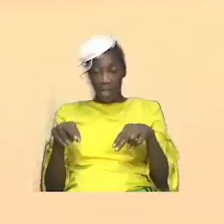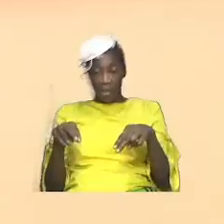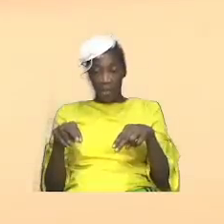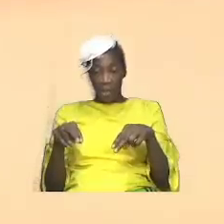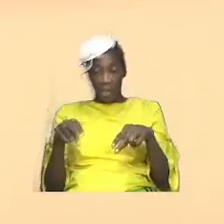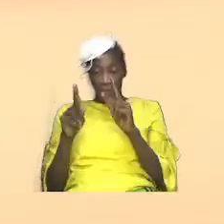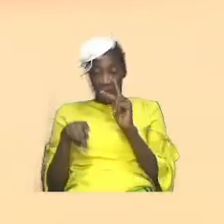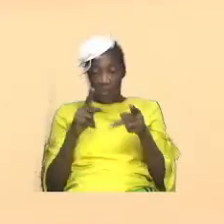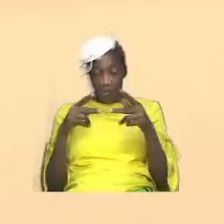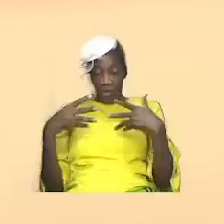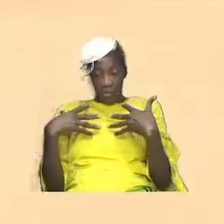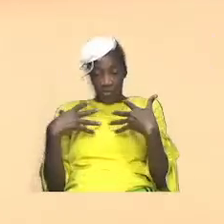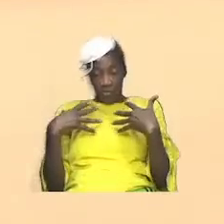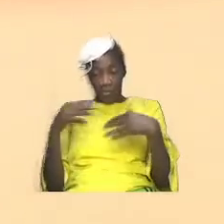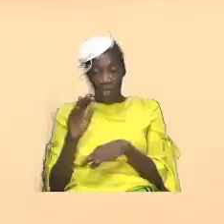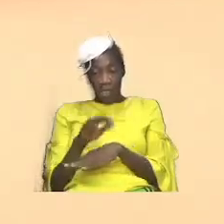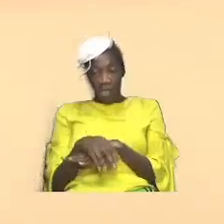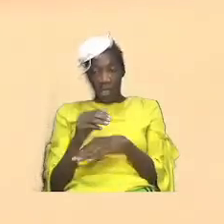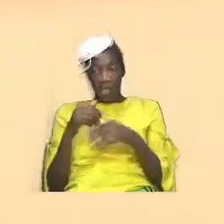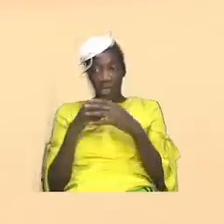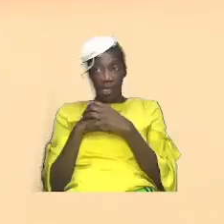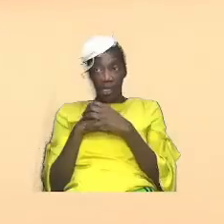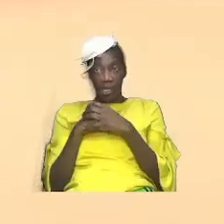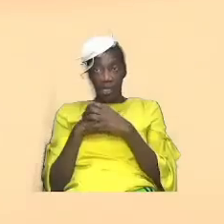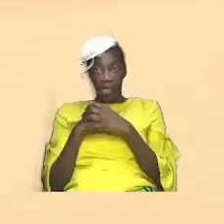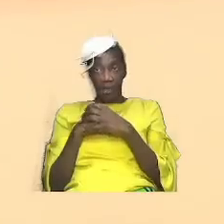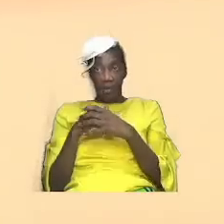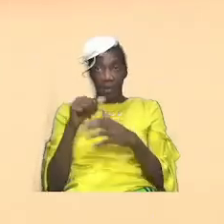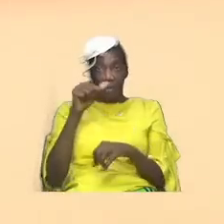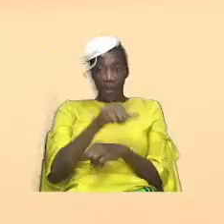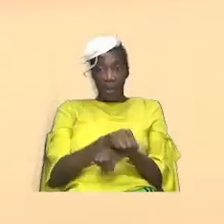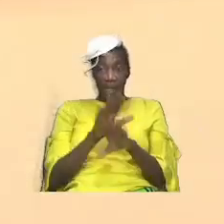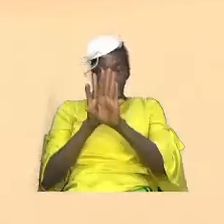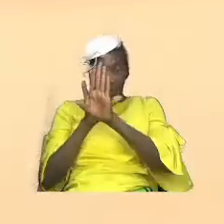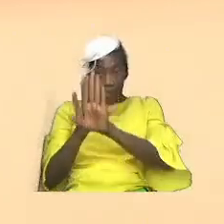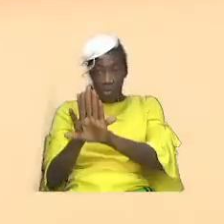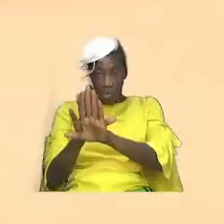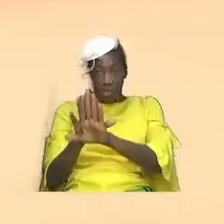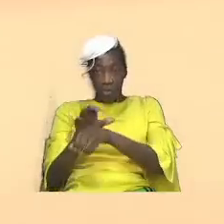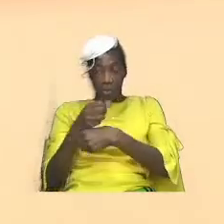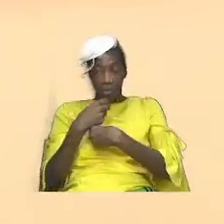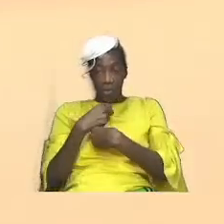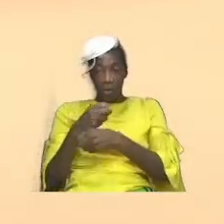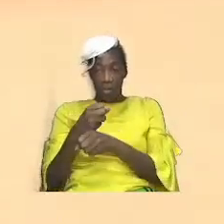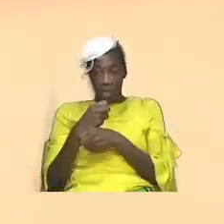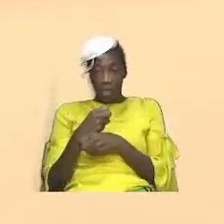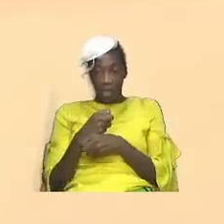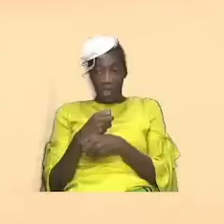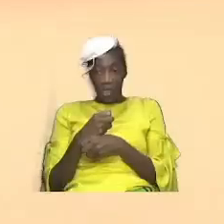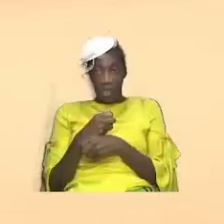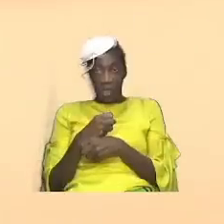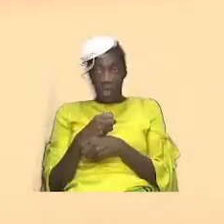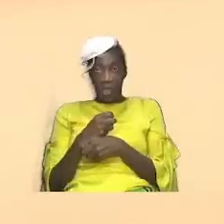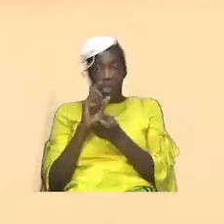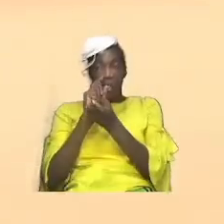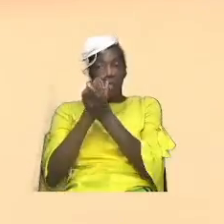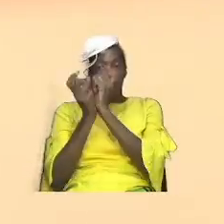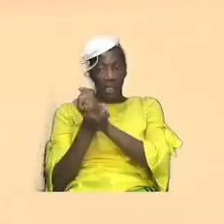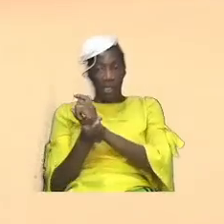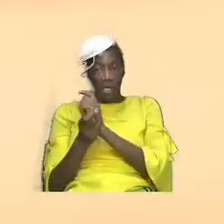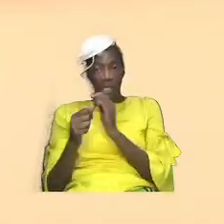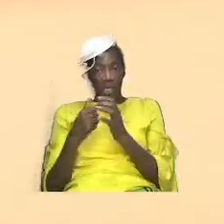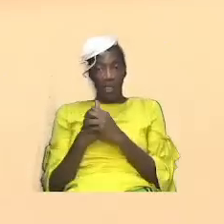trembling tonight. Because that is will push us to make the necessary